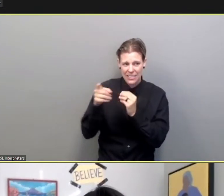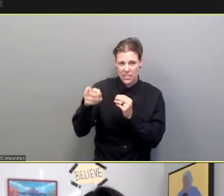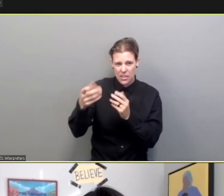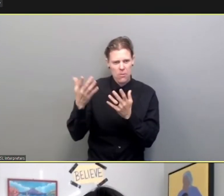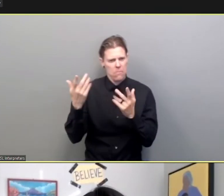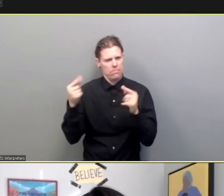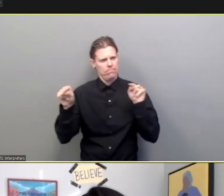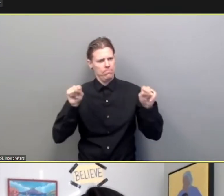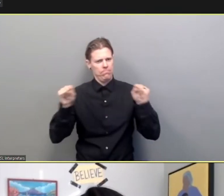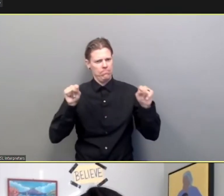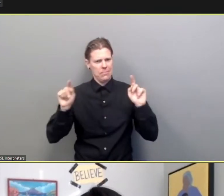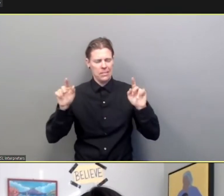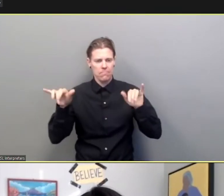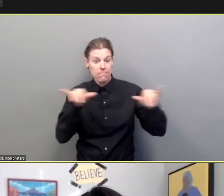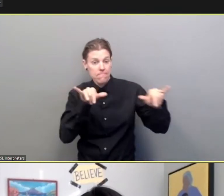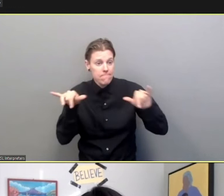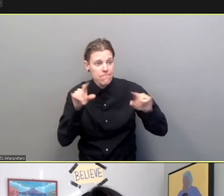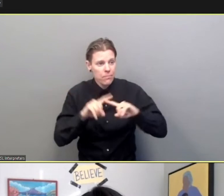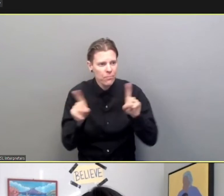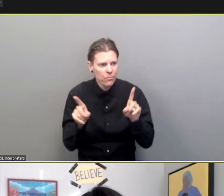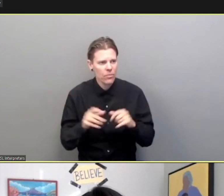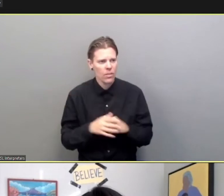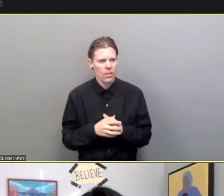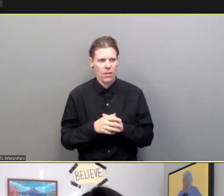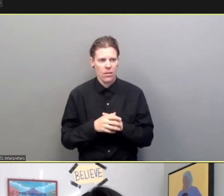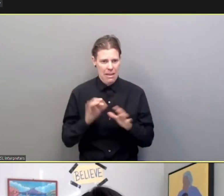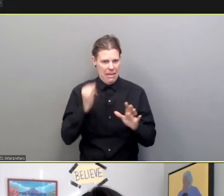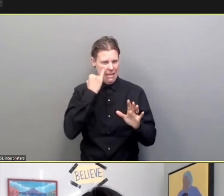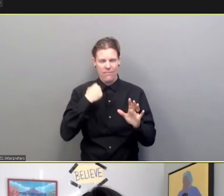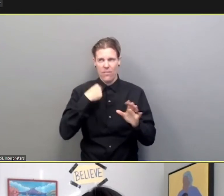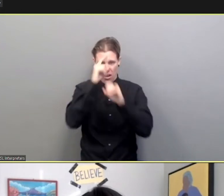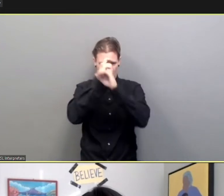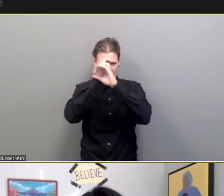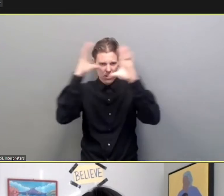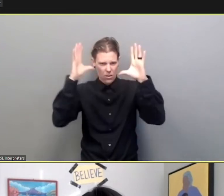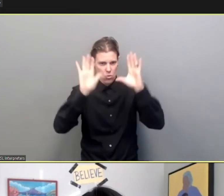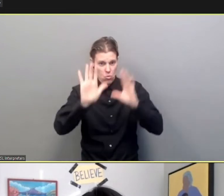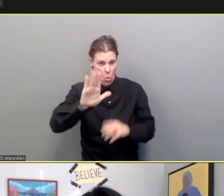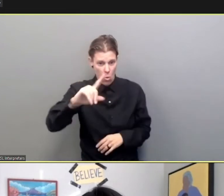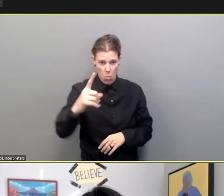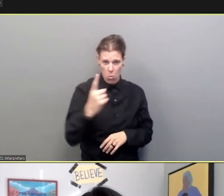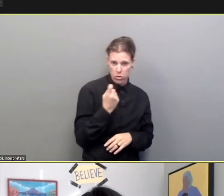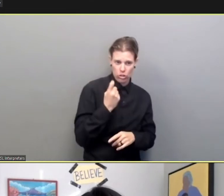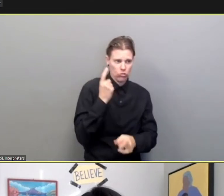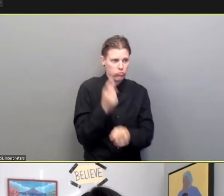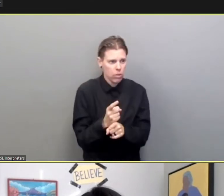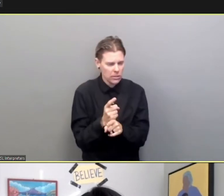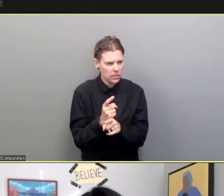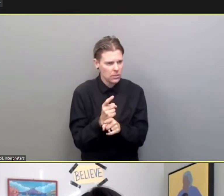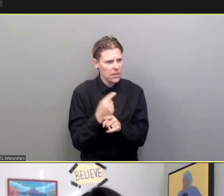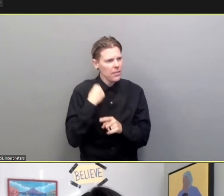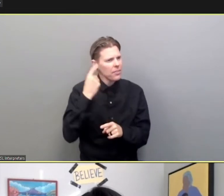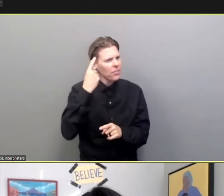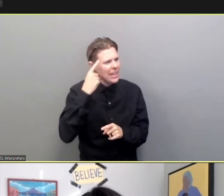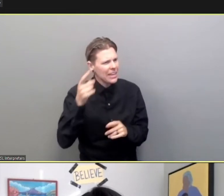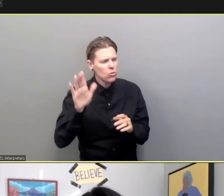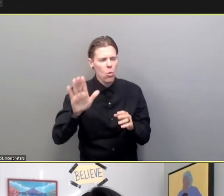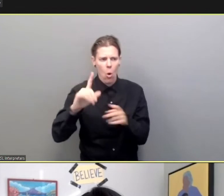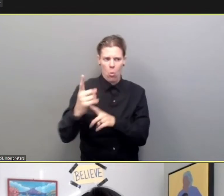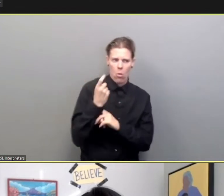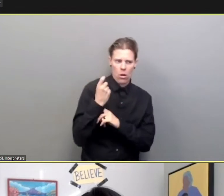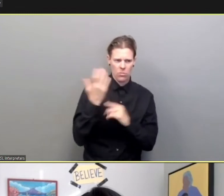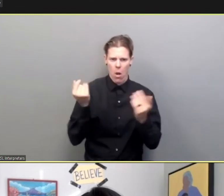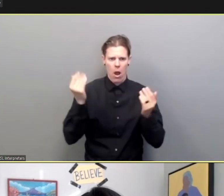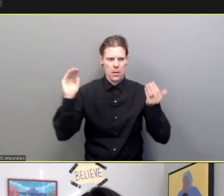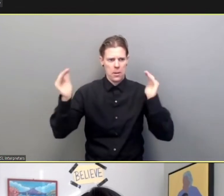Well, I think if I'm understanding correctly, I think the question was what's happening between the cumulative and then the most recent